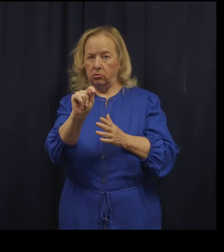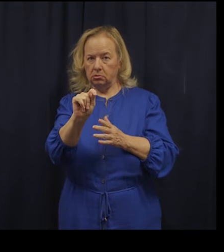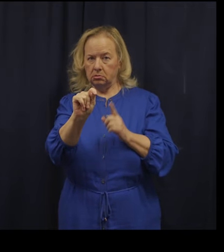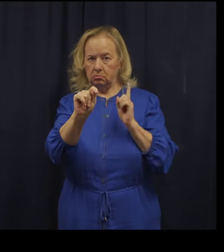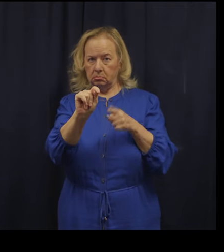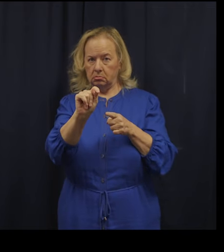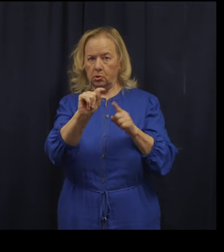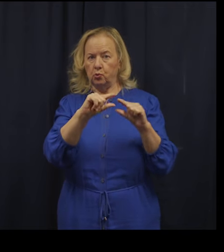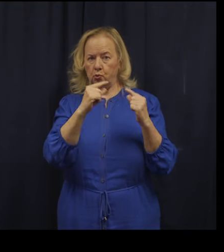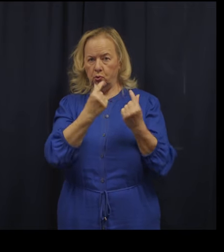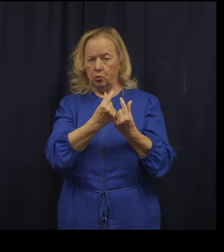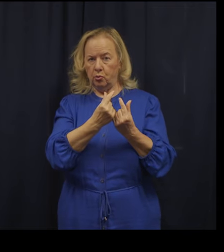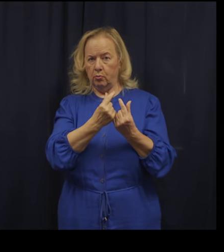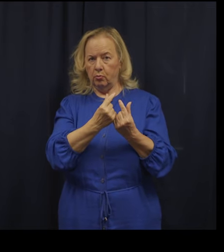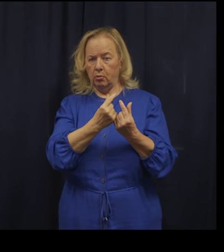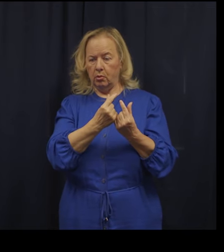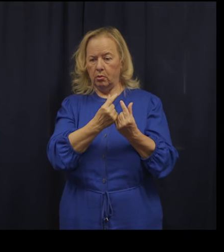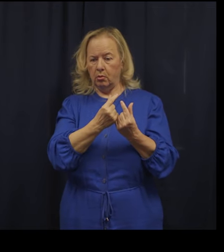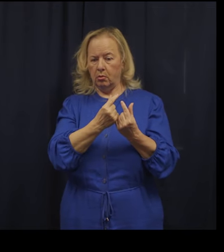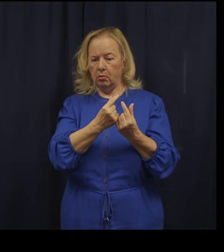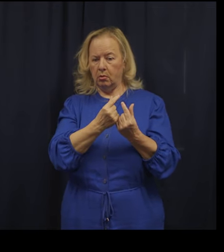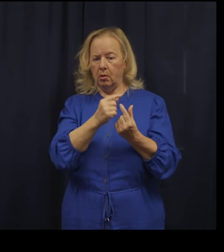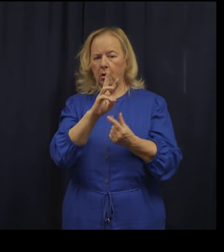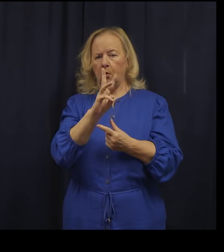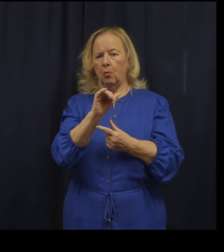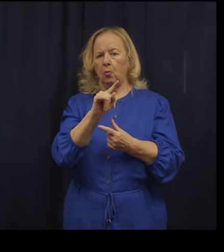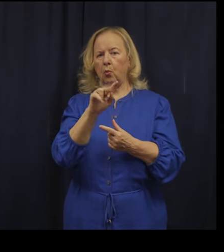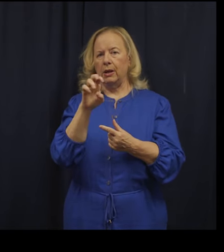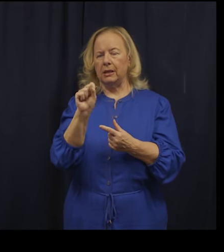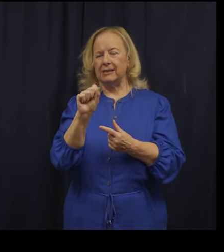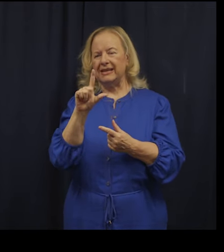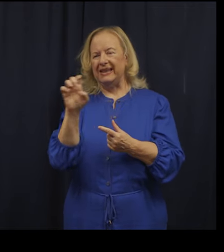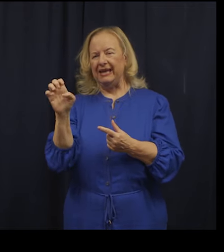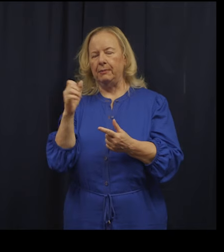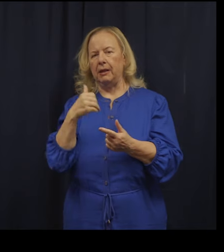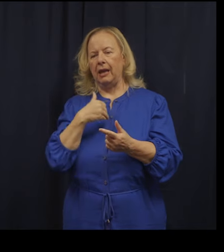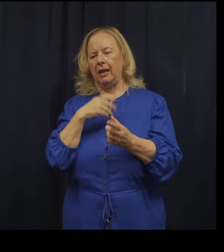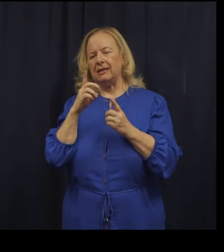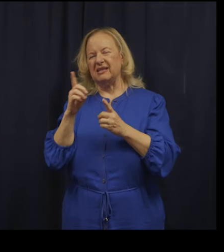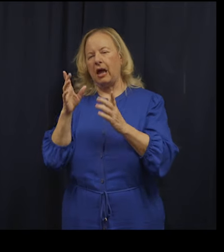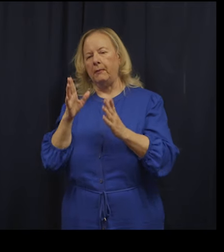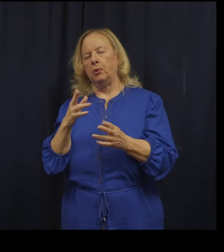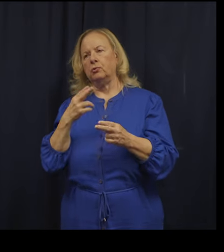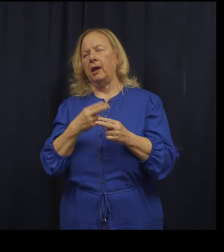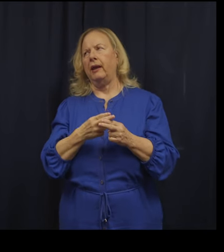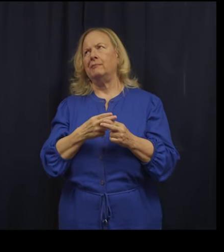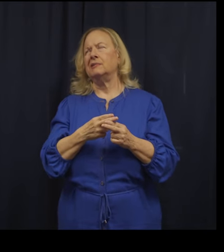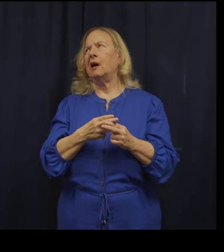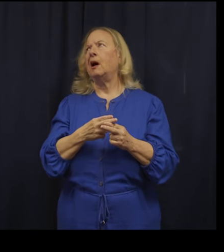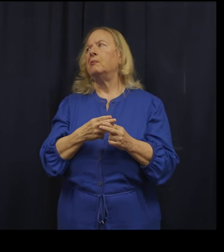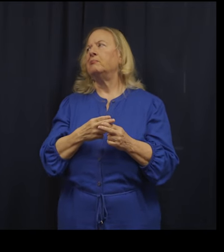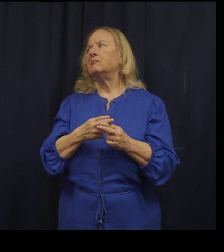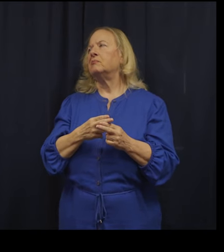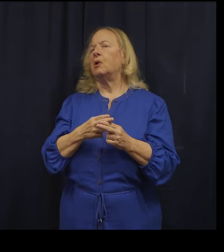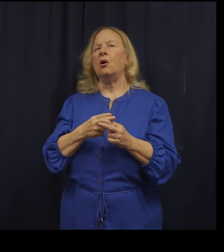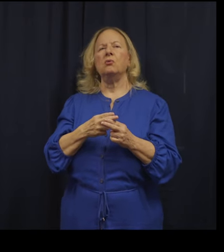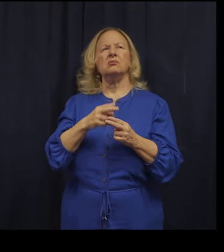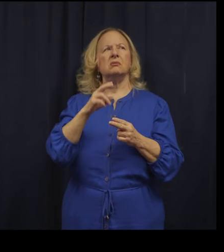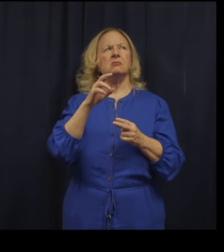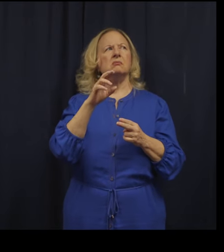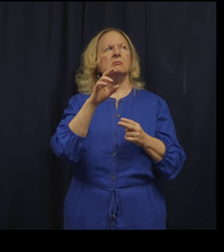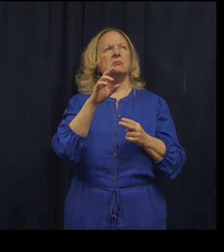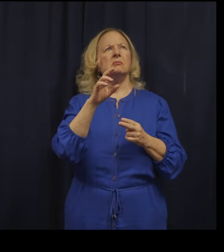a cult group. Witness Lee was a wonderful guy, but he had a disciple named Sung Young Lee,